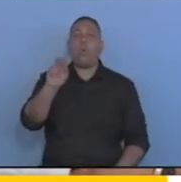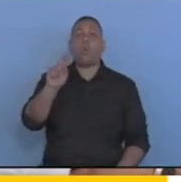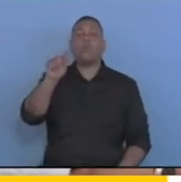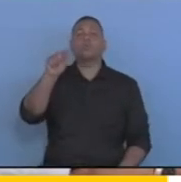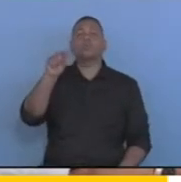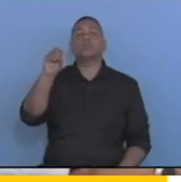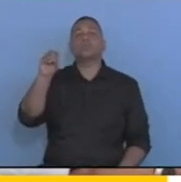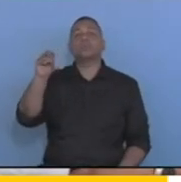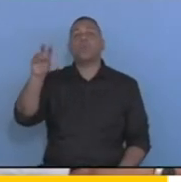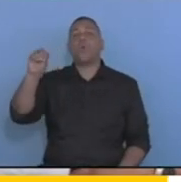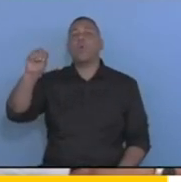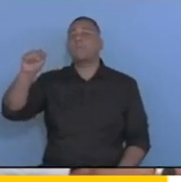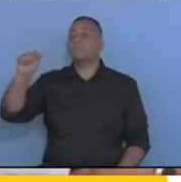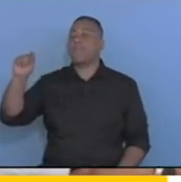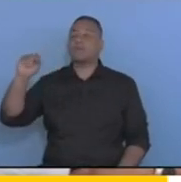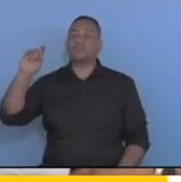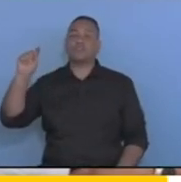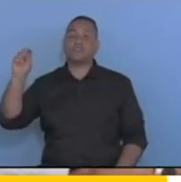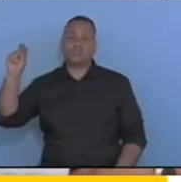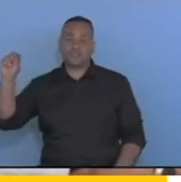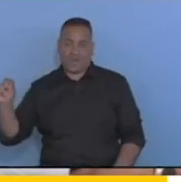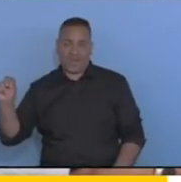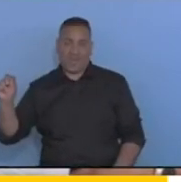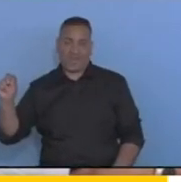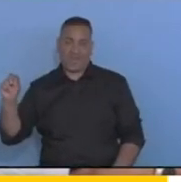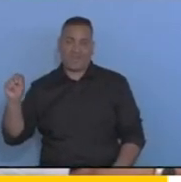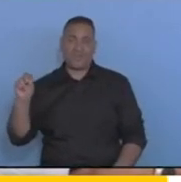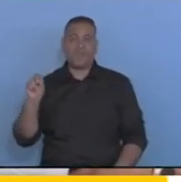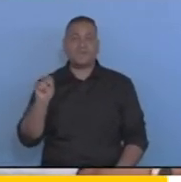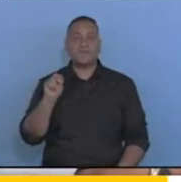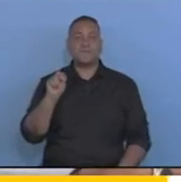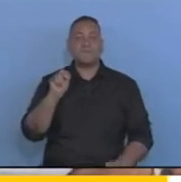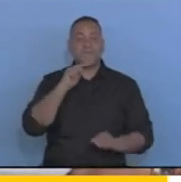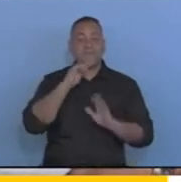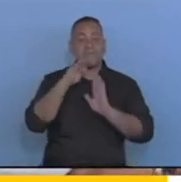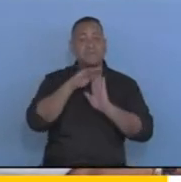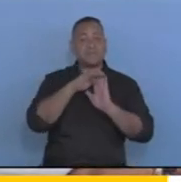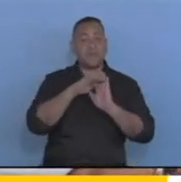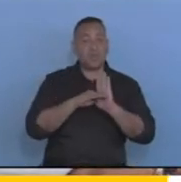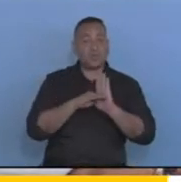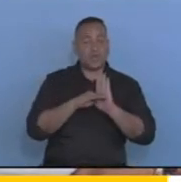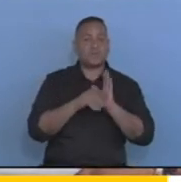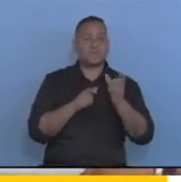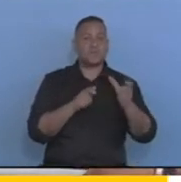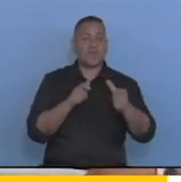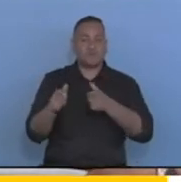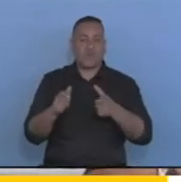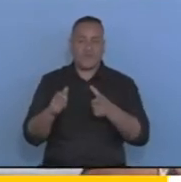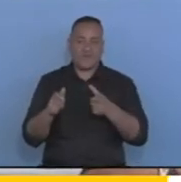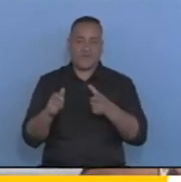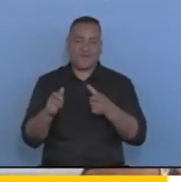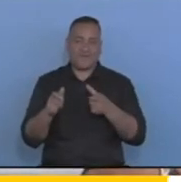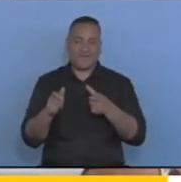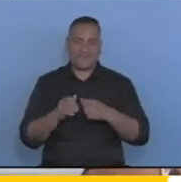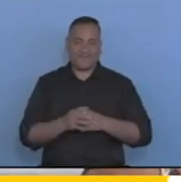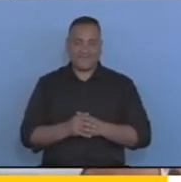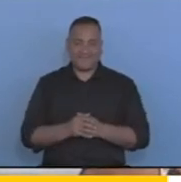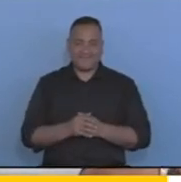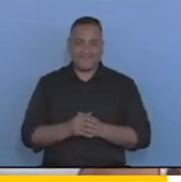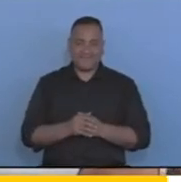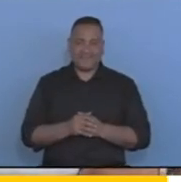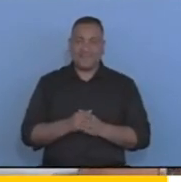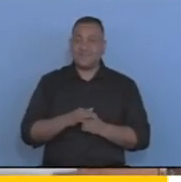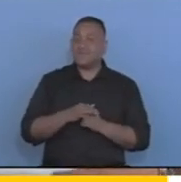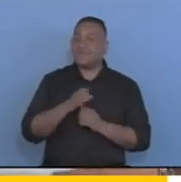before, PLC, which is a programmable logic controller. Here we go. Okay, I knew that. Yeah. We use